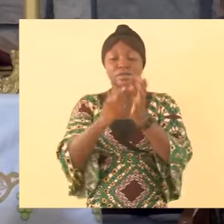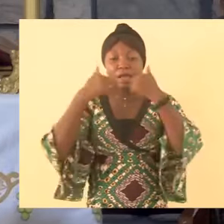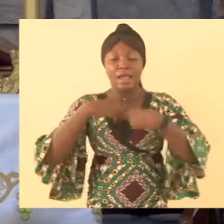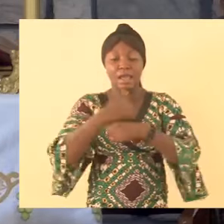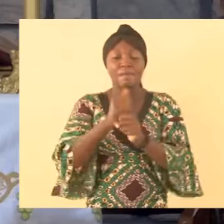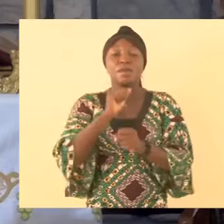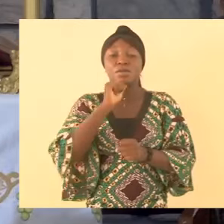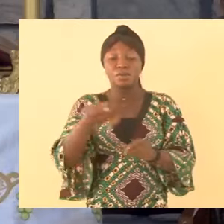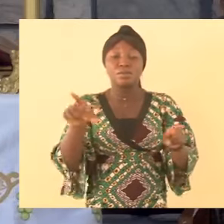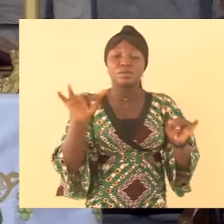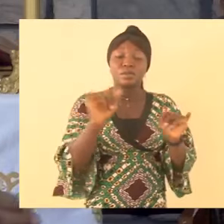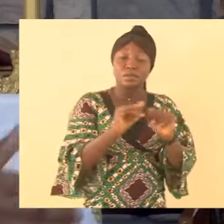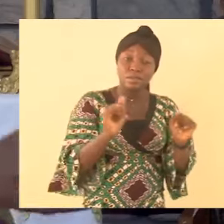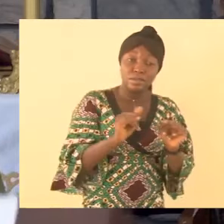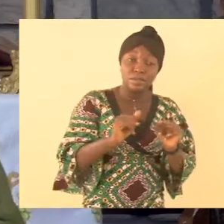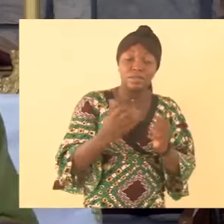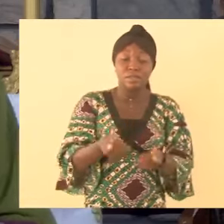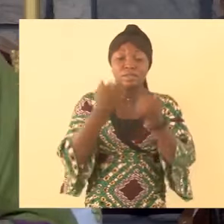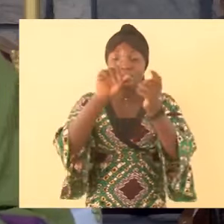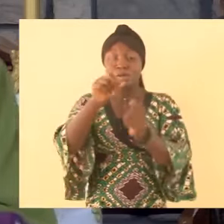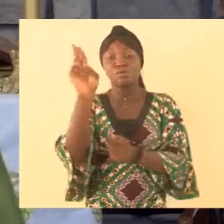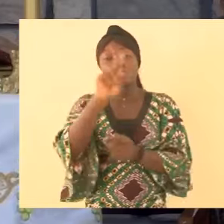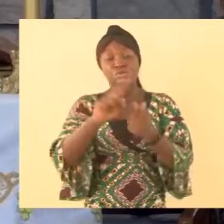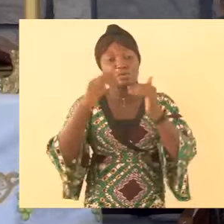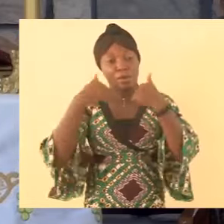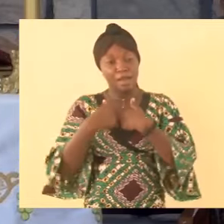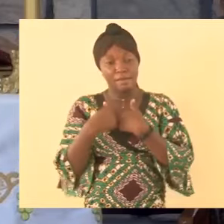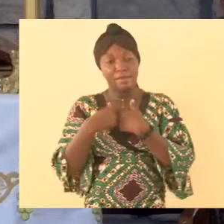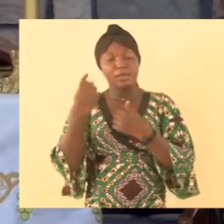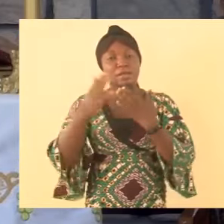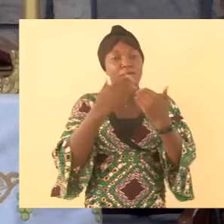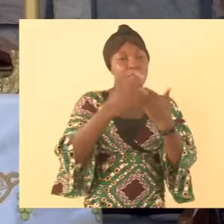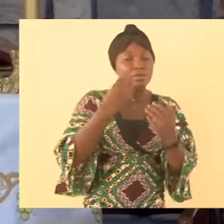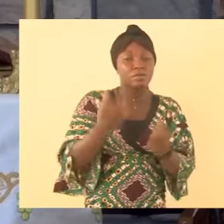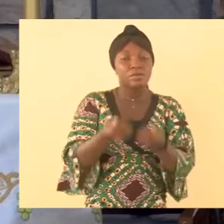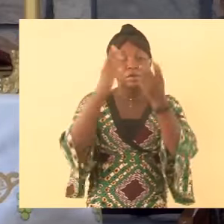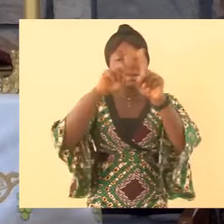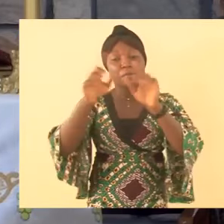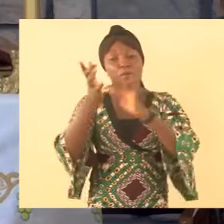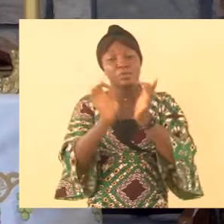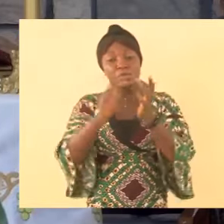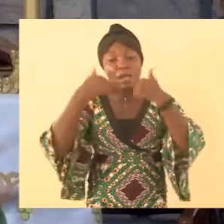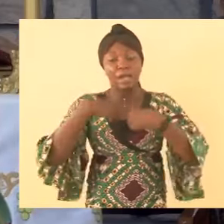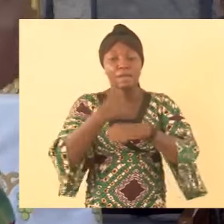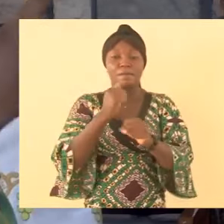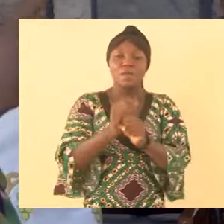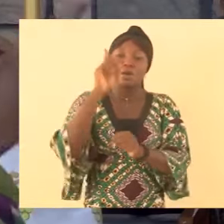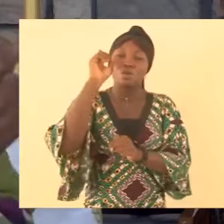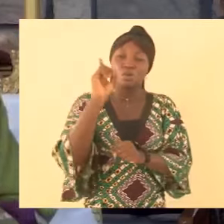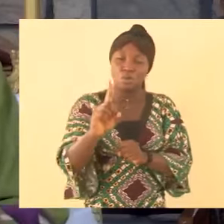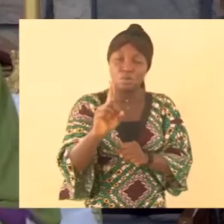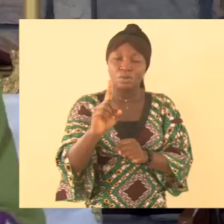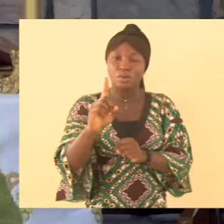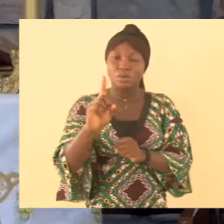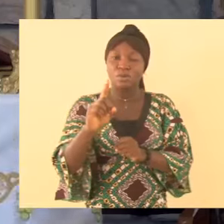is not on the same level as the sacrifices you used to have. You used to have a multiplicity of sacrifices, but Jesus has made one